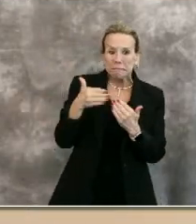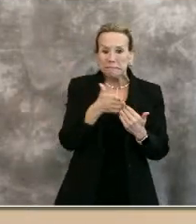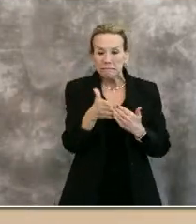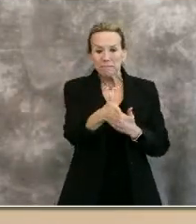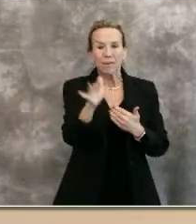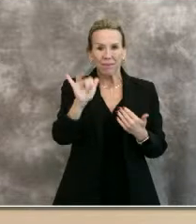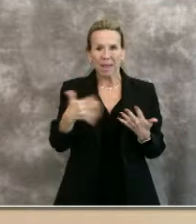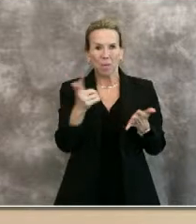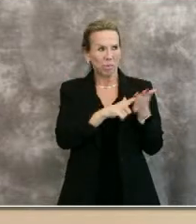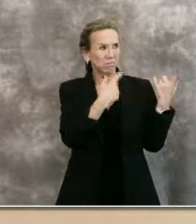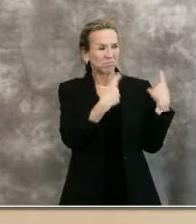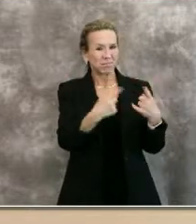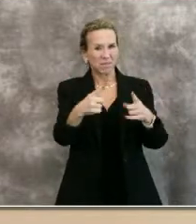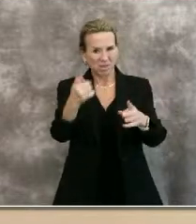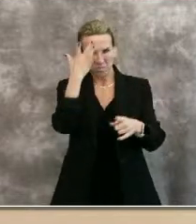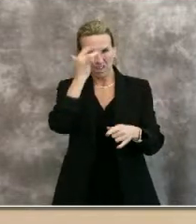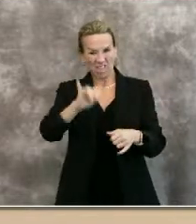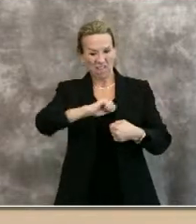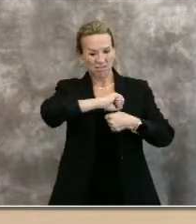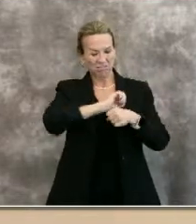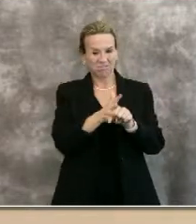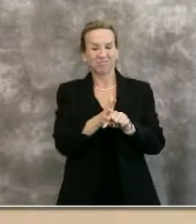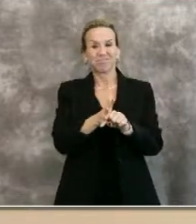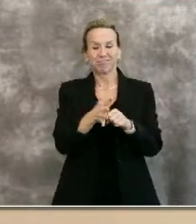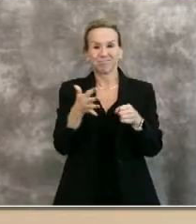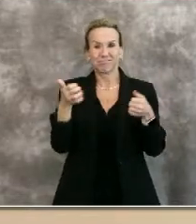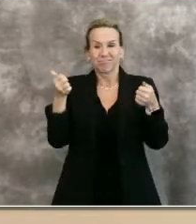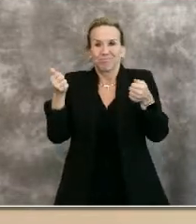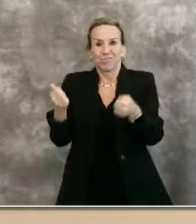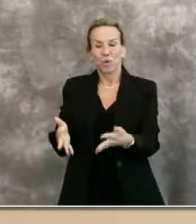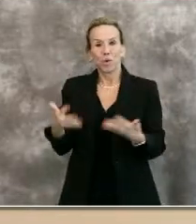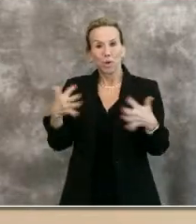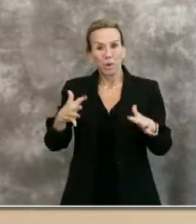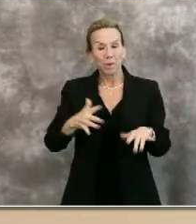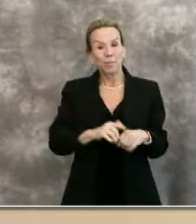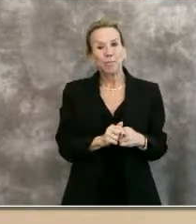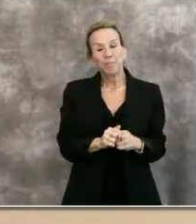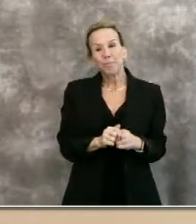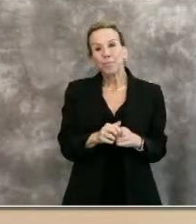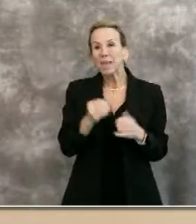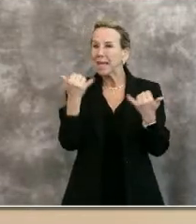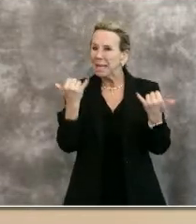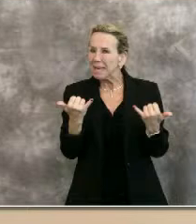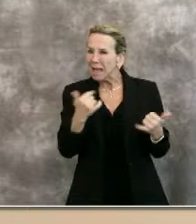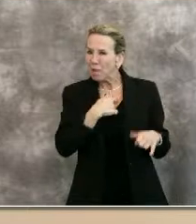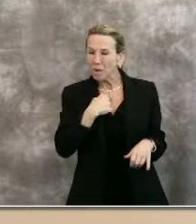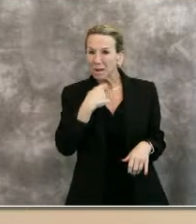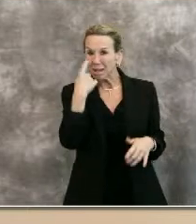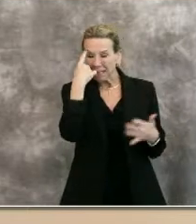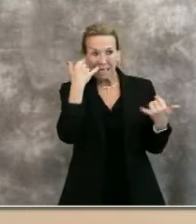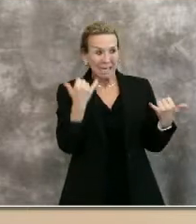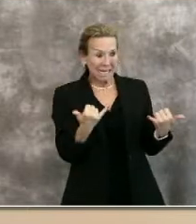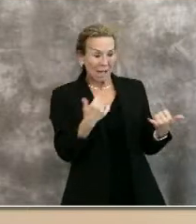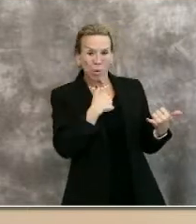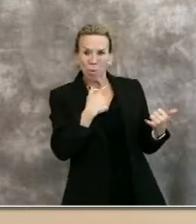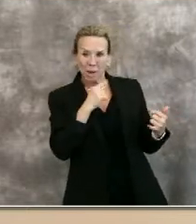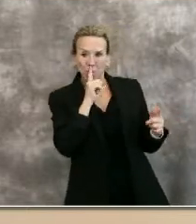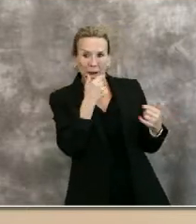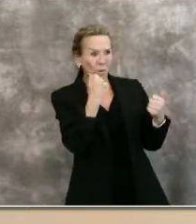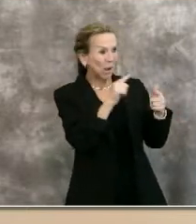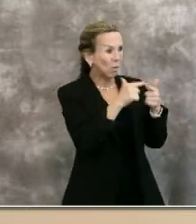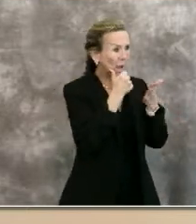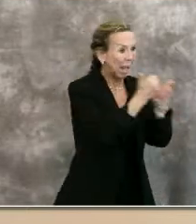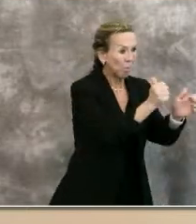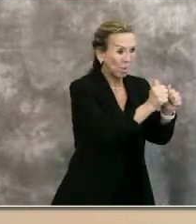and the realities we face with coronavirus is at times it's cast as a choice between are we tackling the public health crisis or are we tackling the